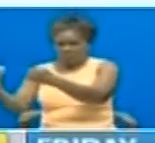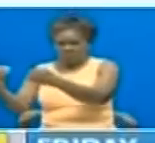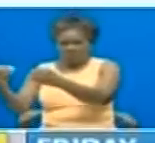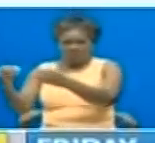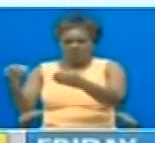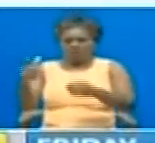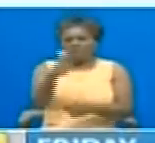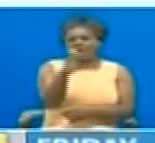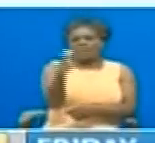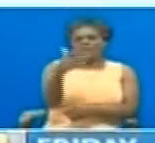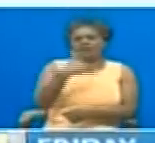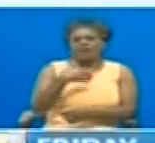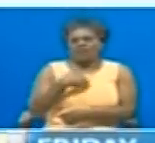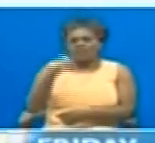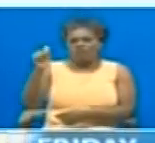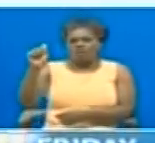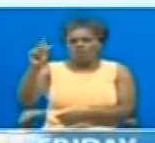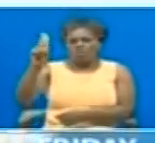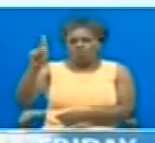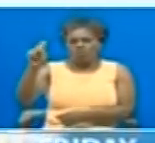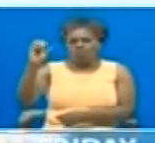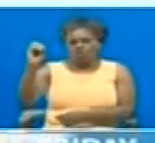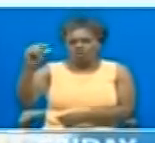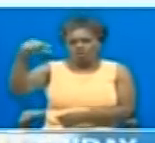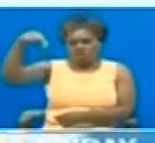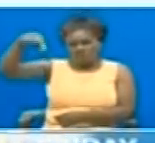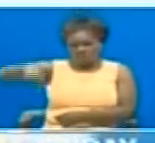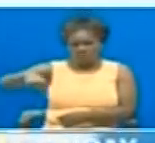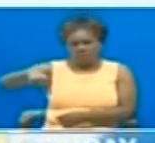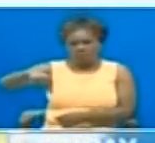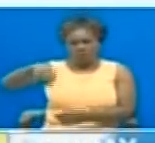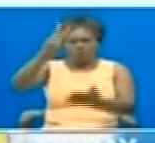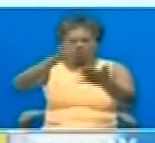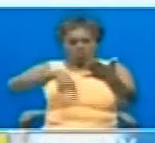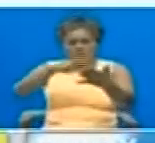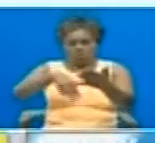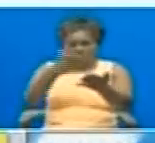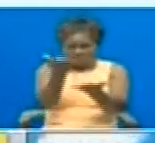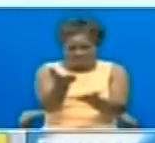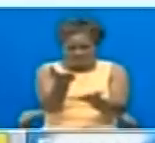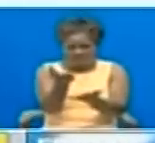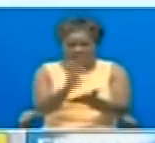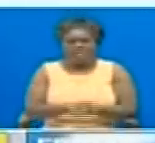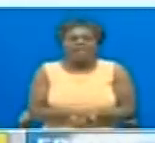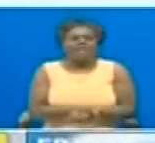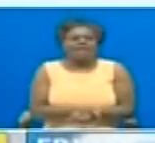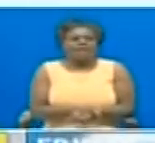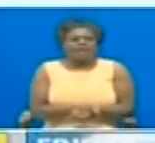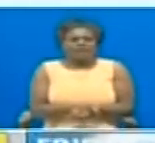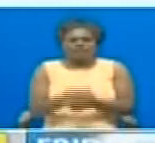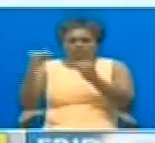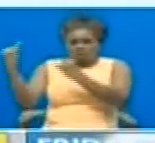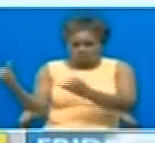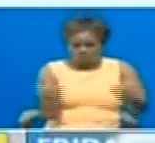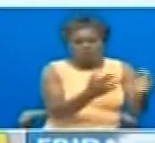on the auto cue. Well, that's what you call an auto cue. Meanwhile, okay. Yeah, dear sister. I'm getting schooled right now. Okay, so fine. So you introduce